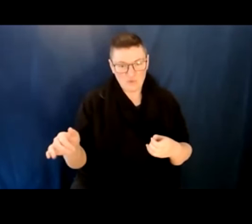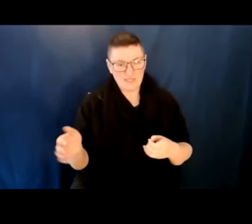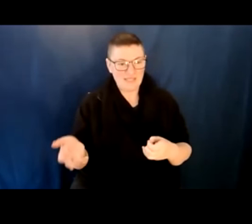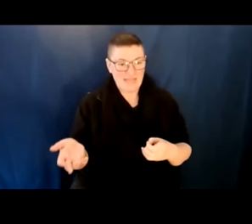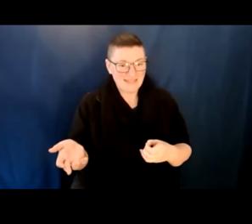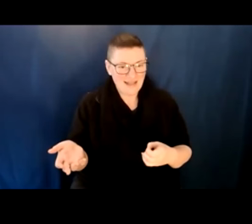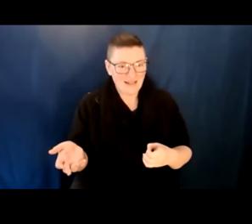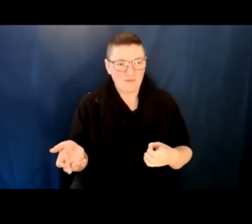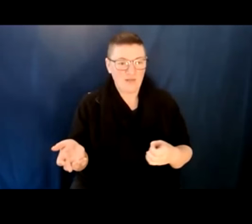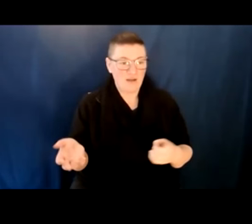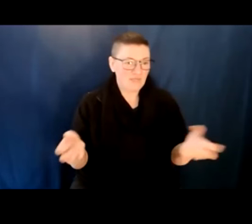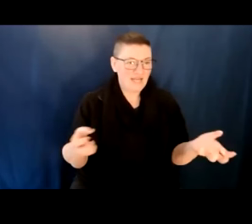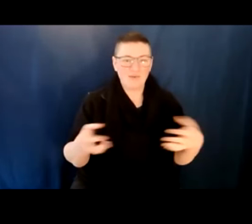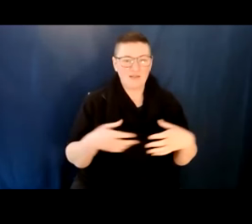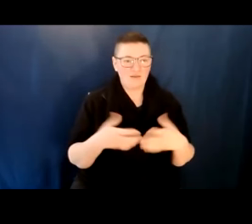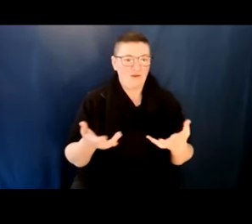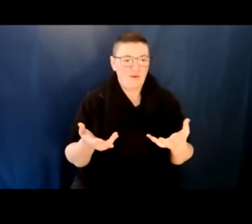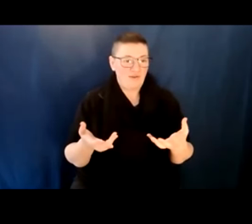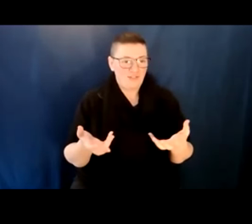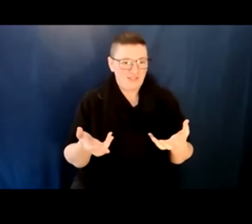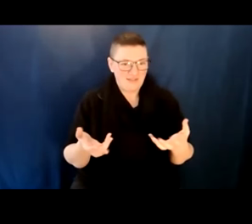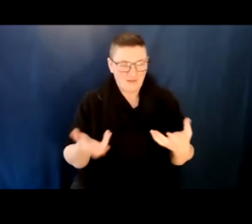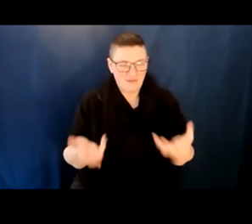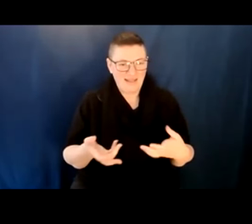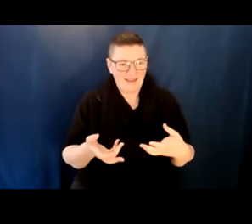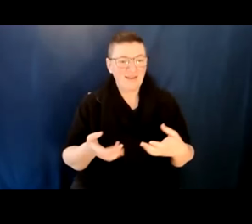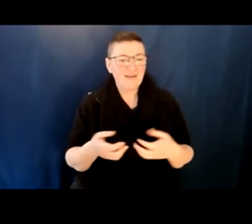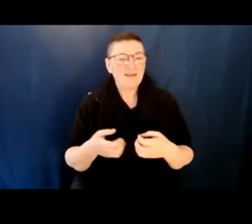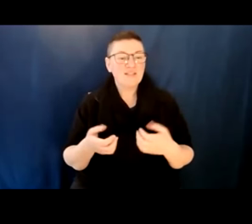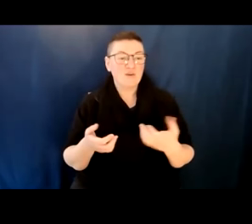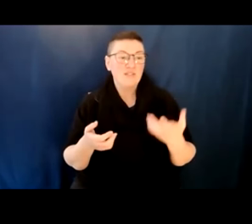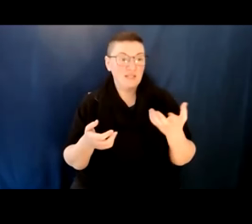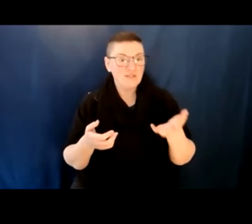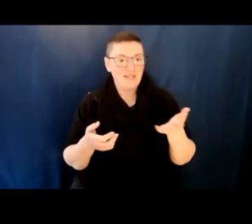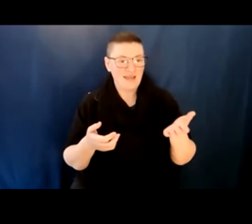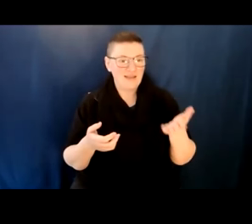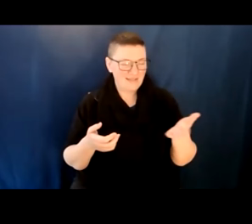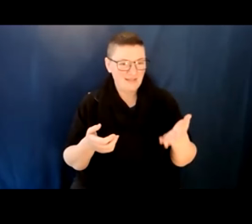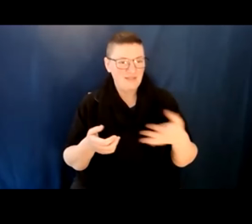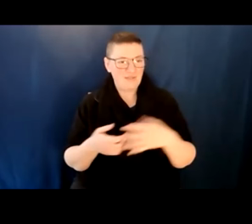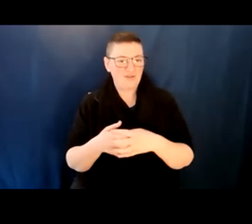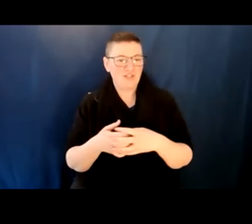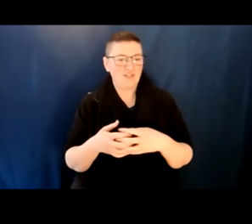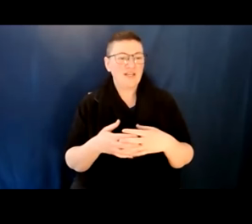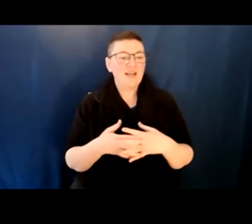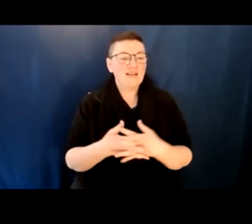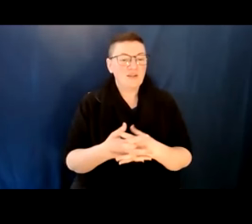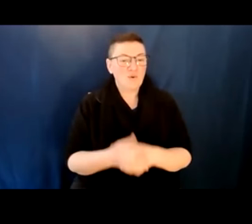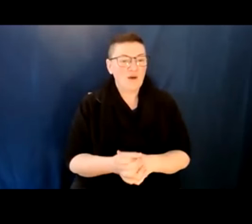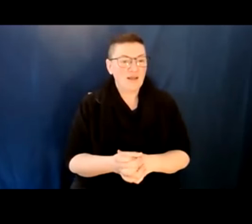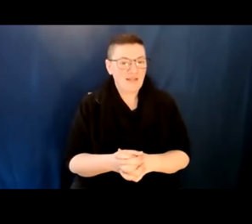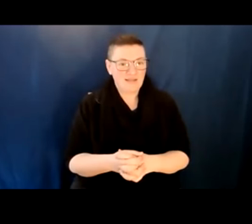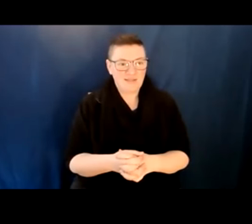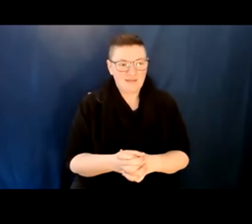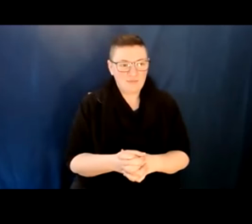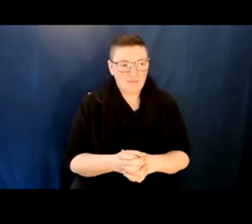shown to exist in ASL and we are related, but you know, you can't just assert that, like. So it looks like, yeah, ISL does use these structures. So